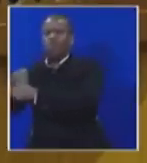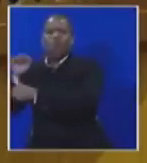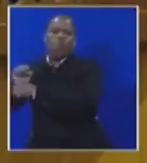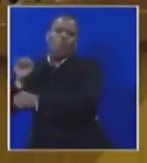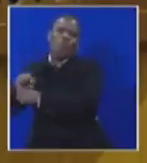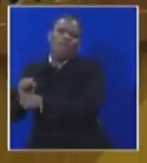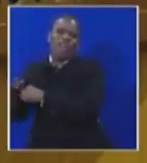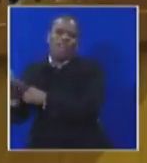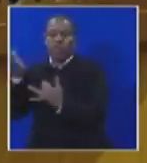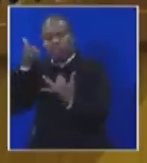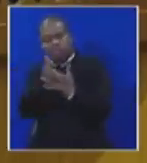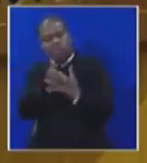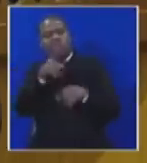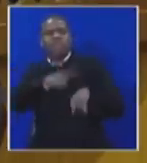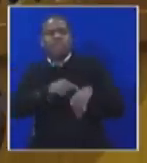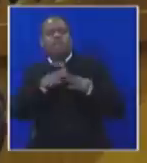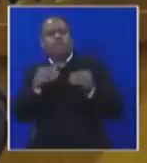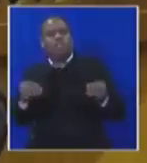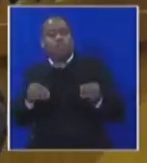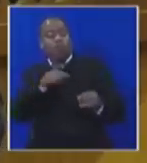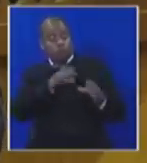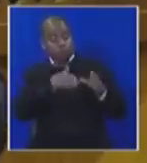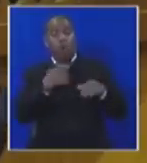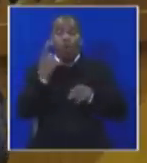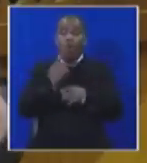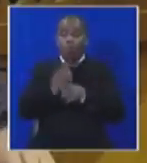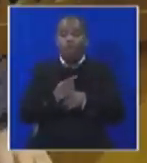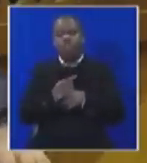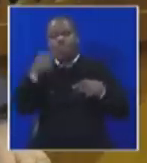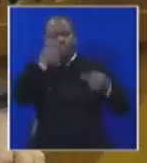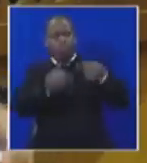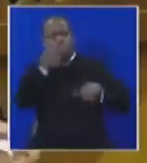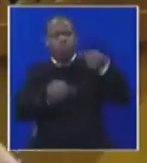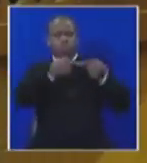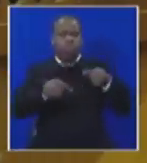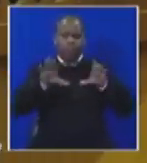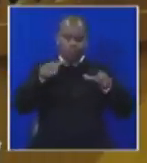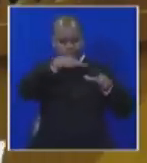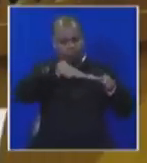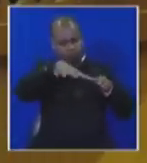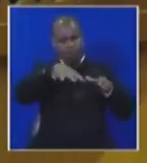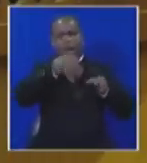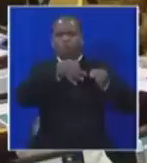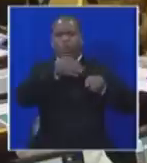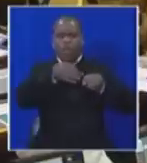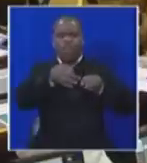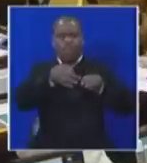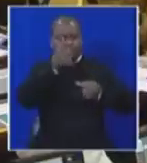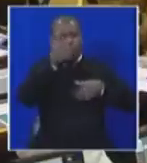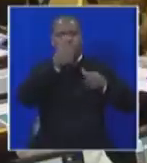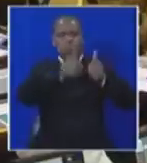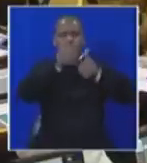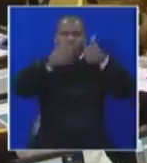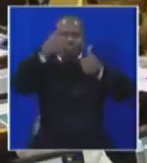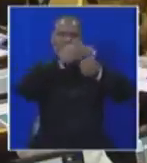Honourable Because Trollip, your time has expired. it is too busy navel-gazing and squabbling over political patronage.